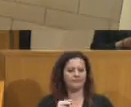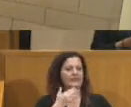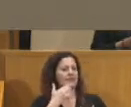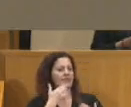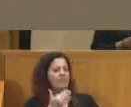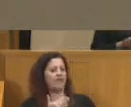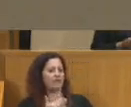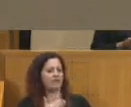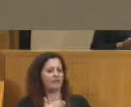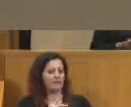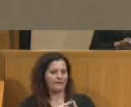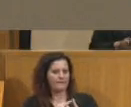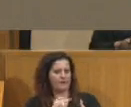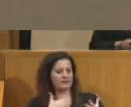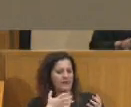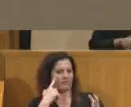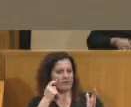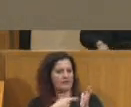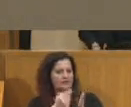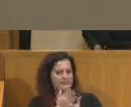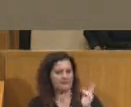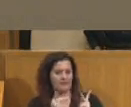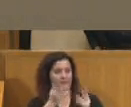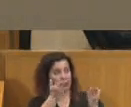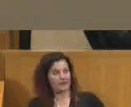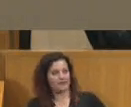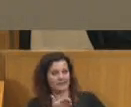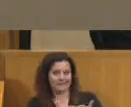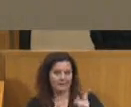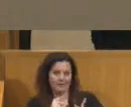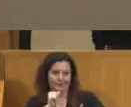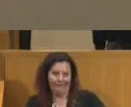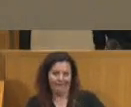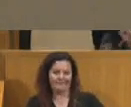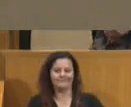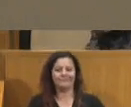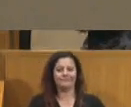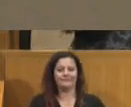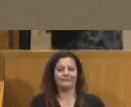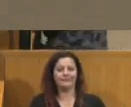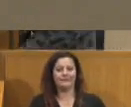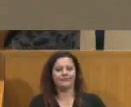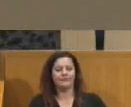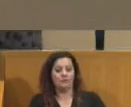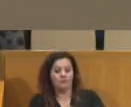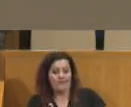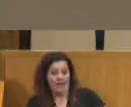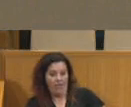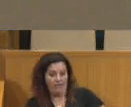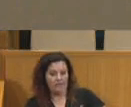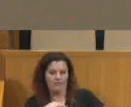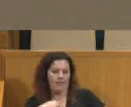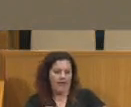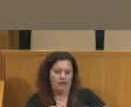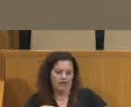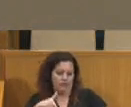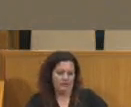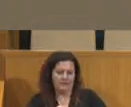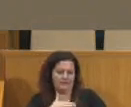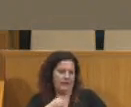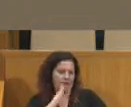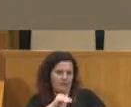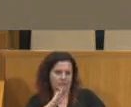relatives, or victims in our city who were killed. Some no fault of their own, just being